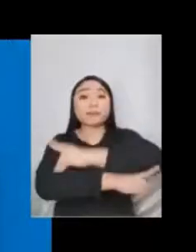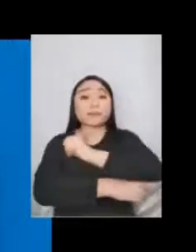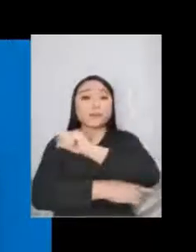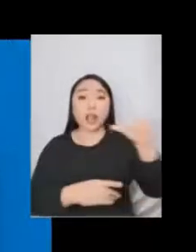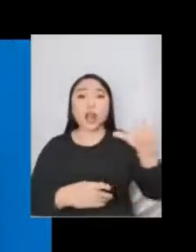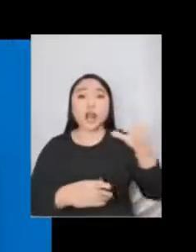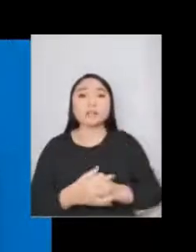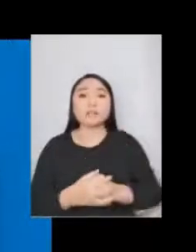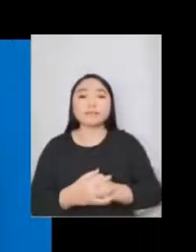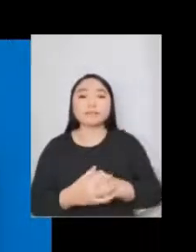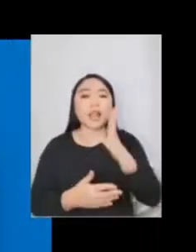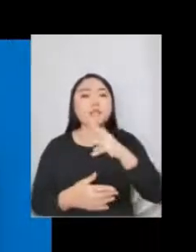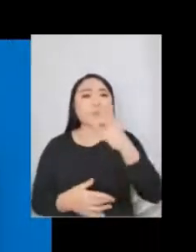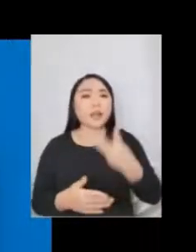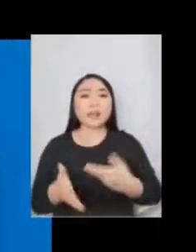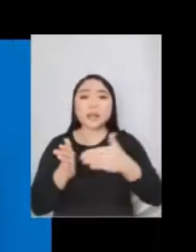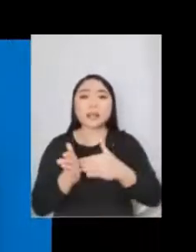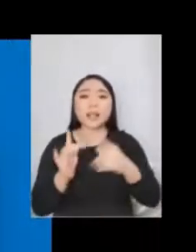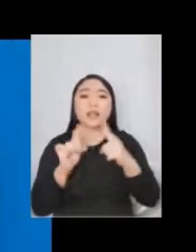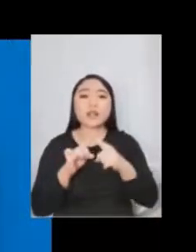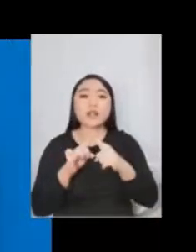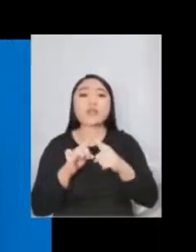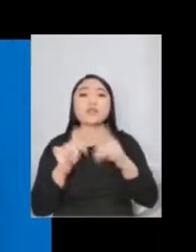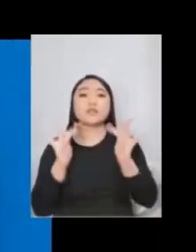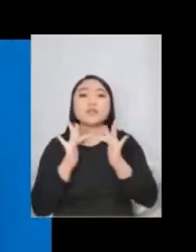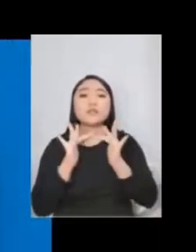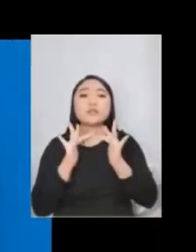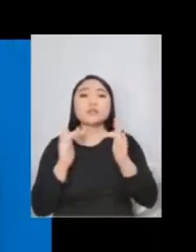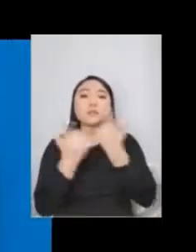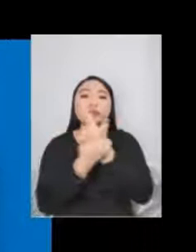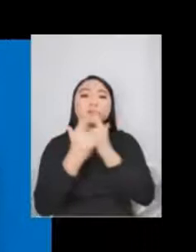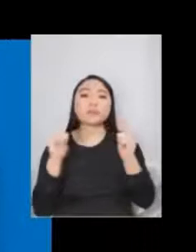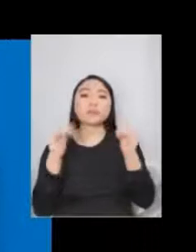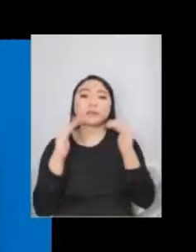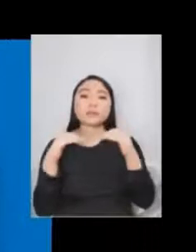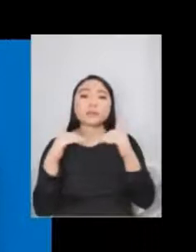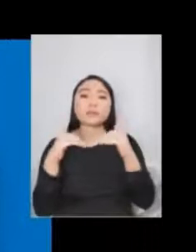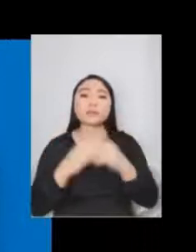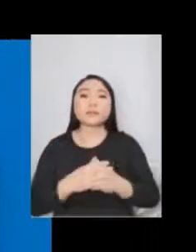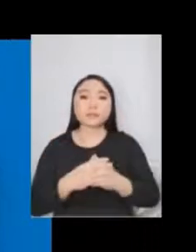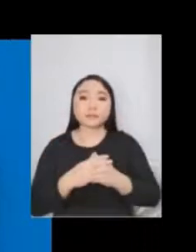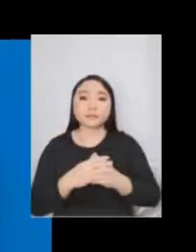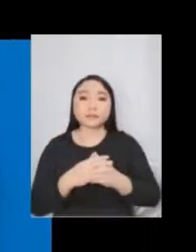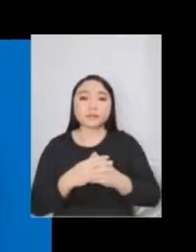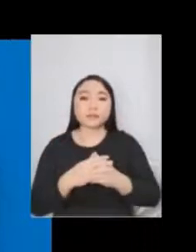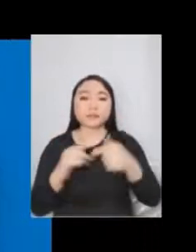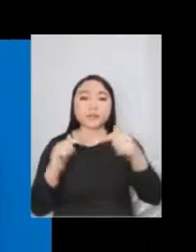Okay, magandang araw po sa lahat and welcome ulit sa ating virtual library